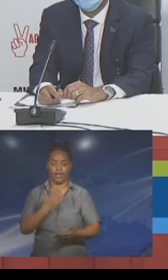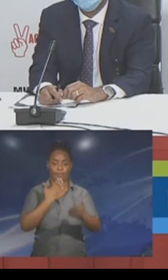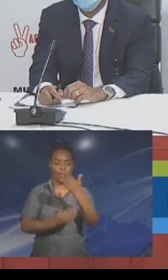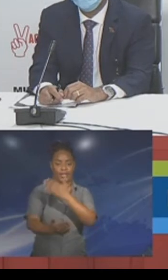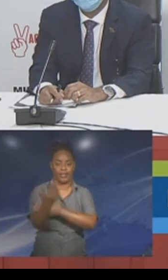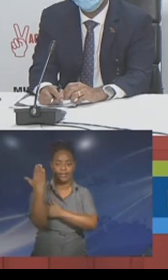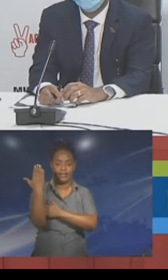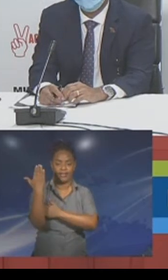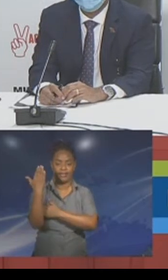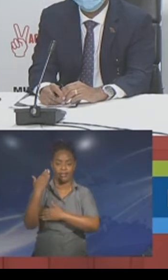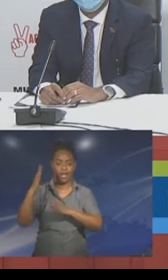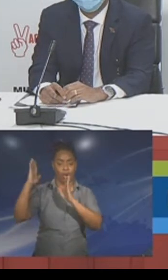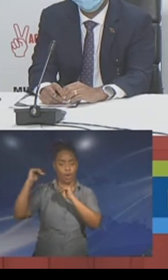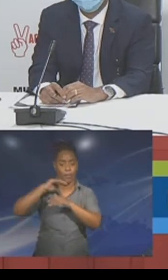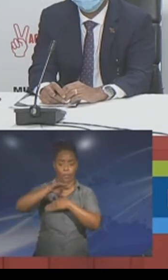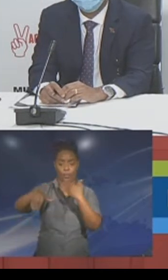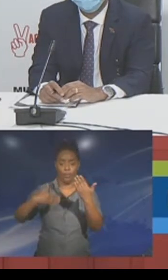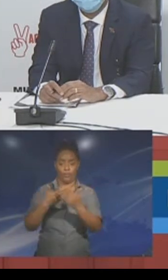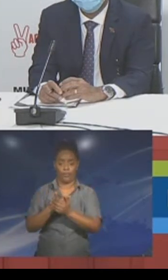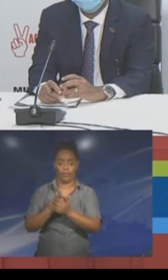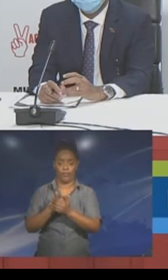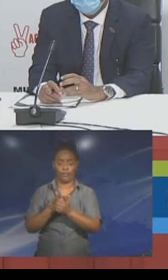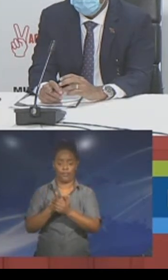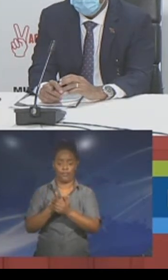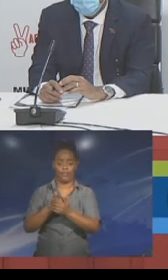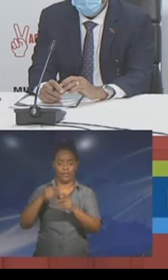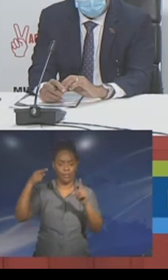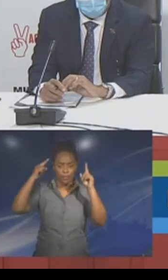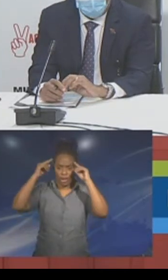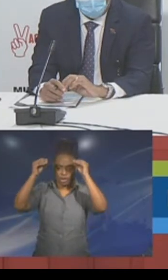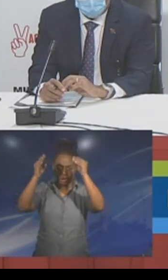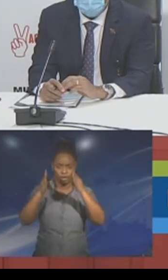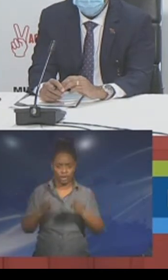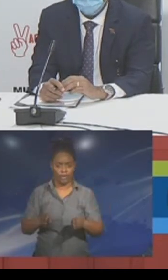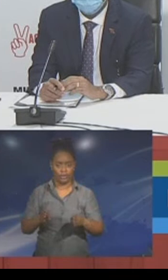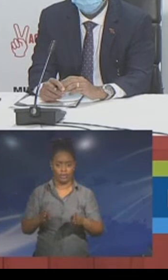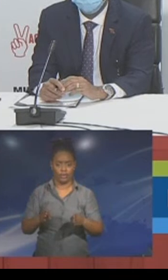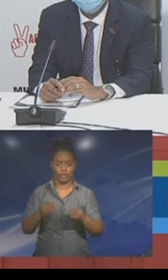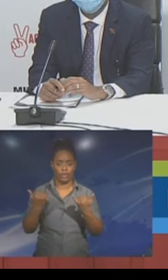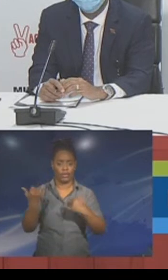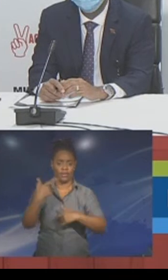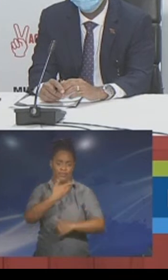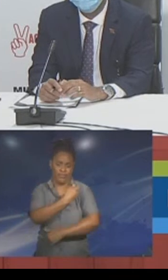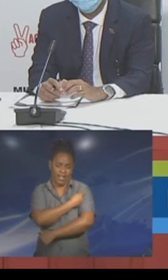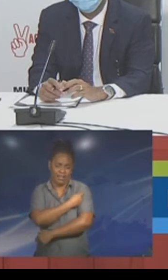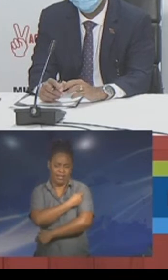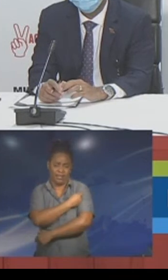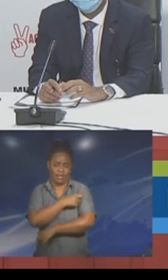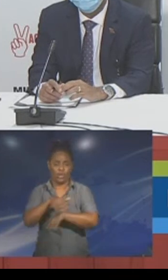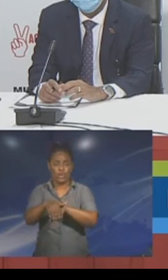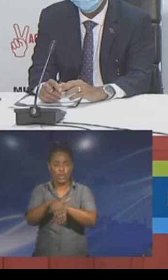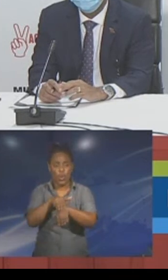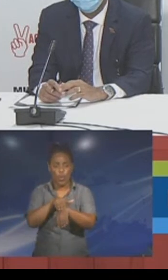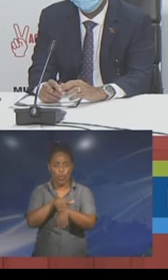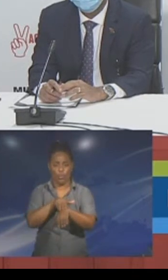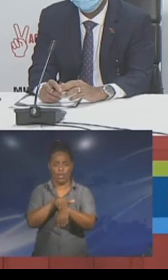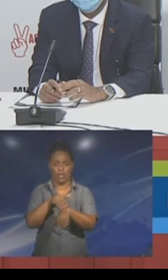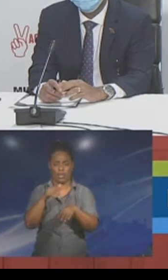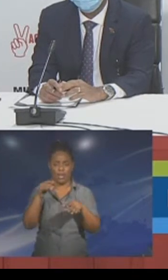hope everyone is well. Minister, with vaccinations moving so slowly, are you worried about